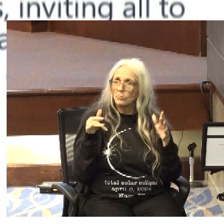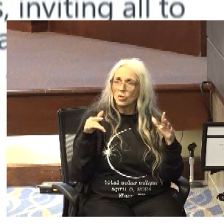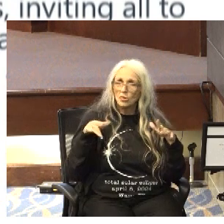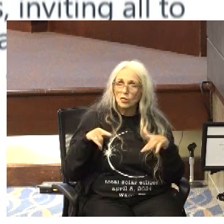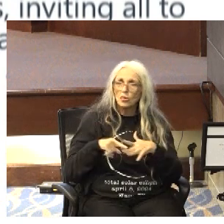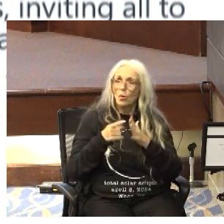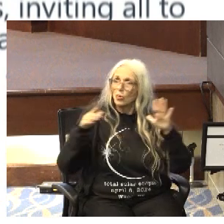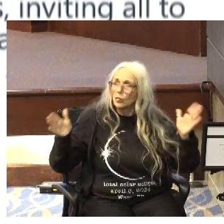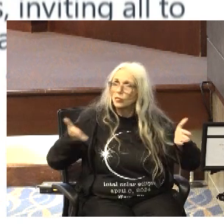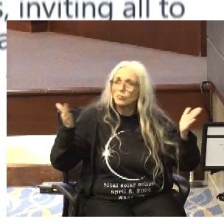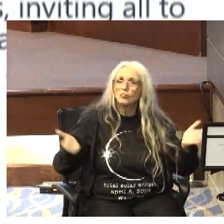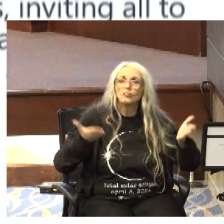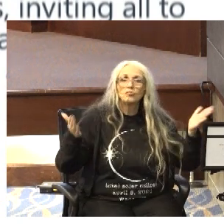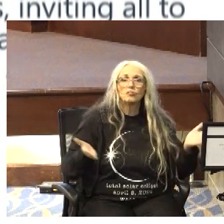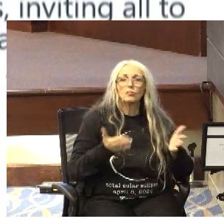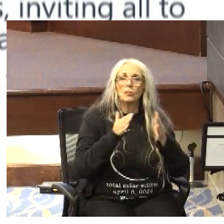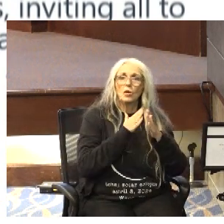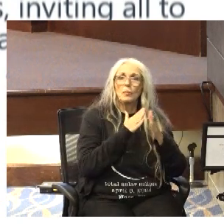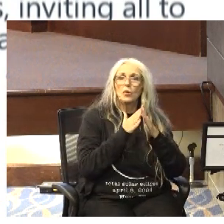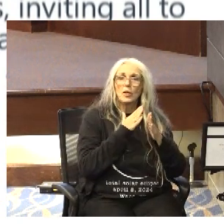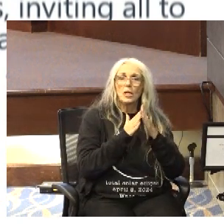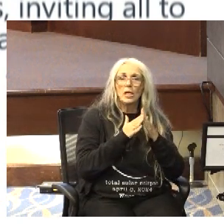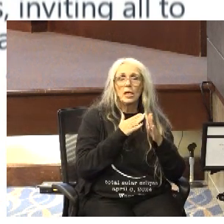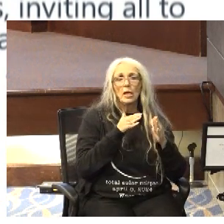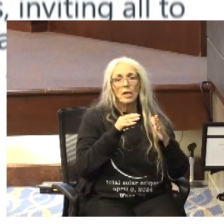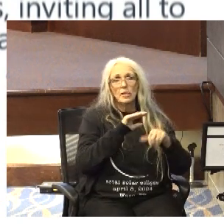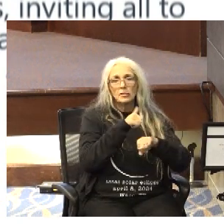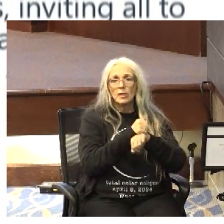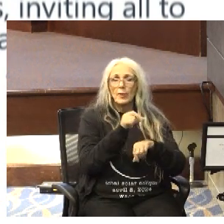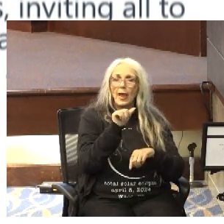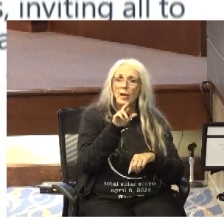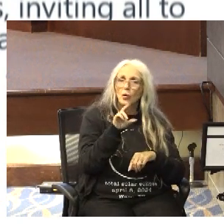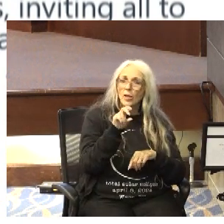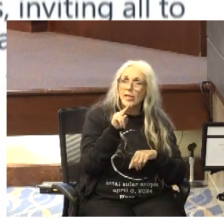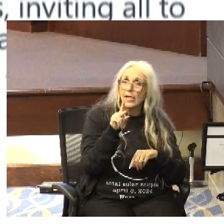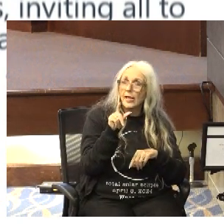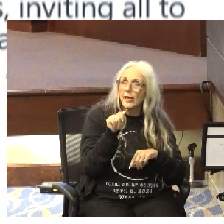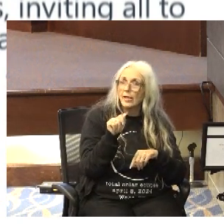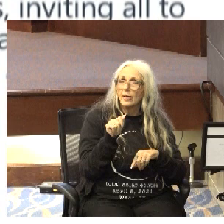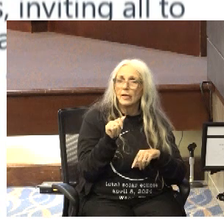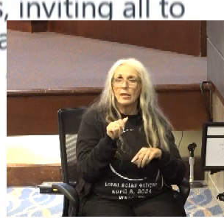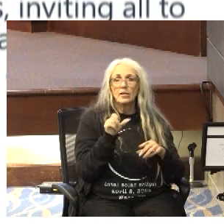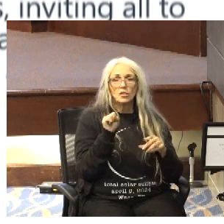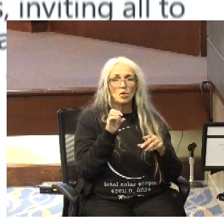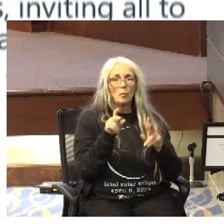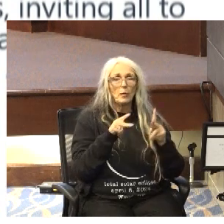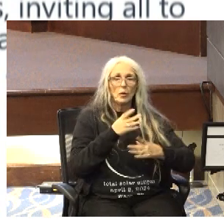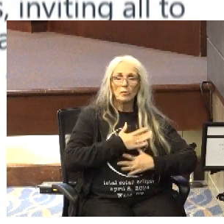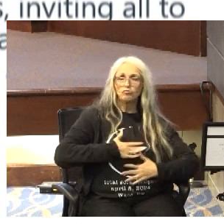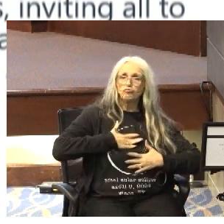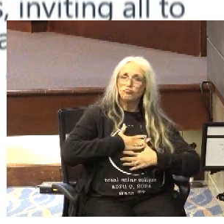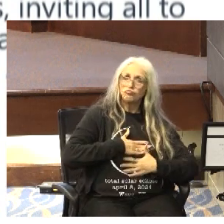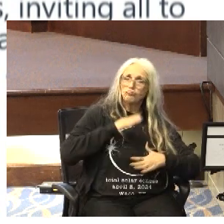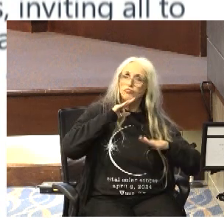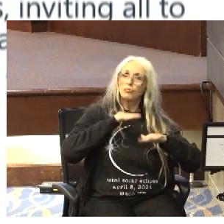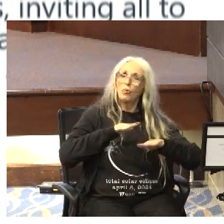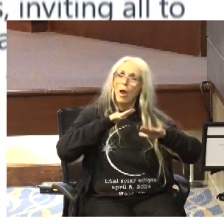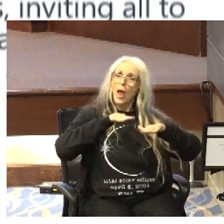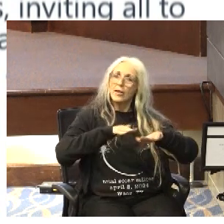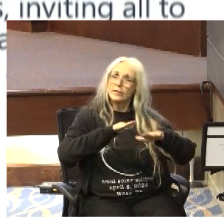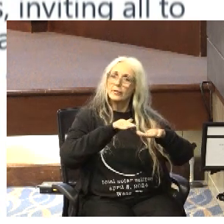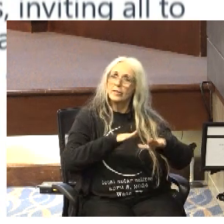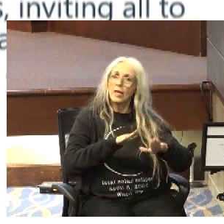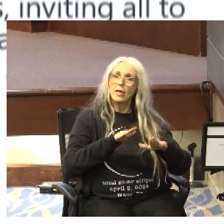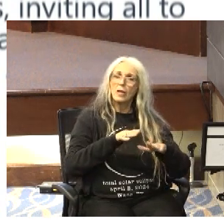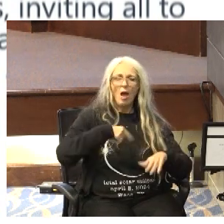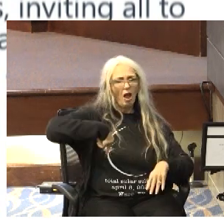water, creating a marina that will allow people to recreate on the Brazos and you know, move all